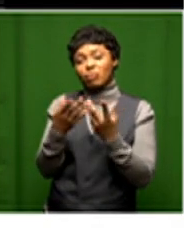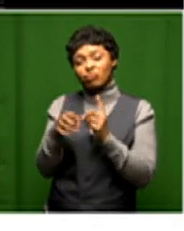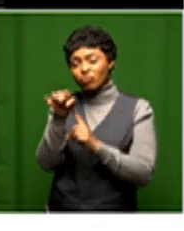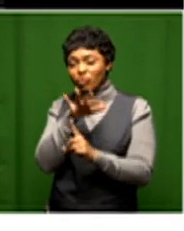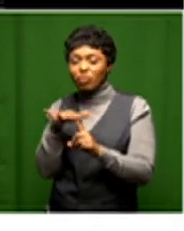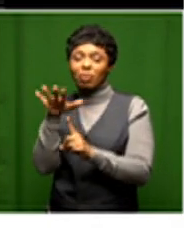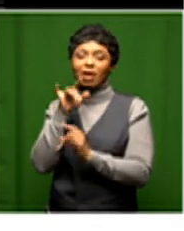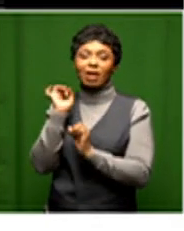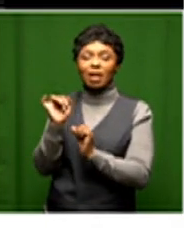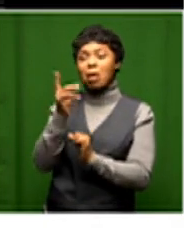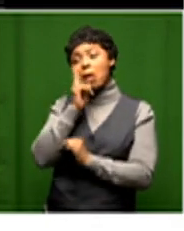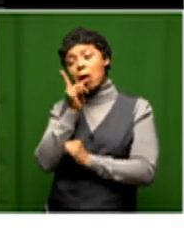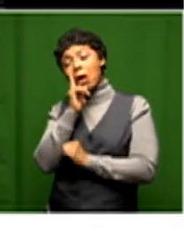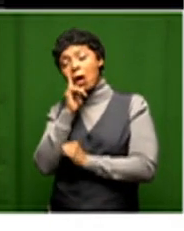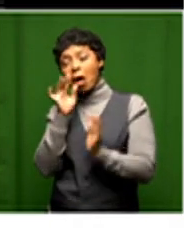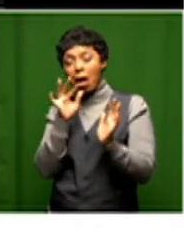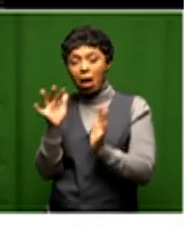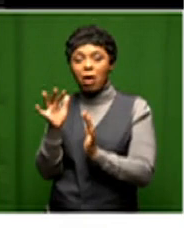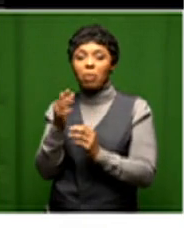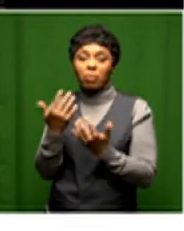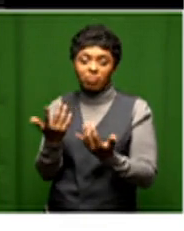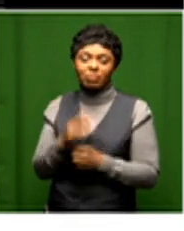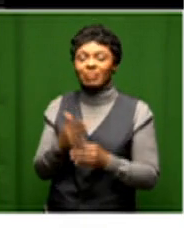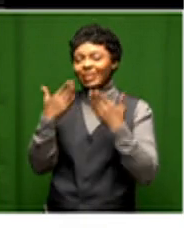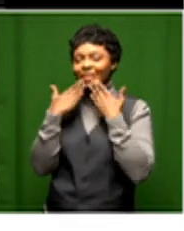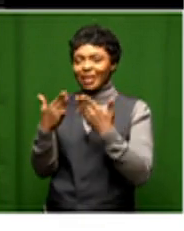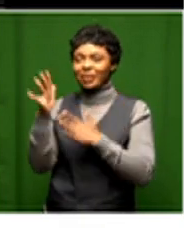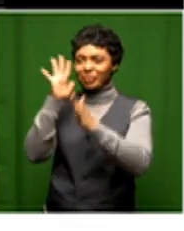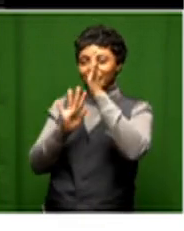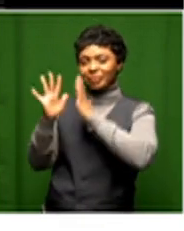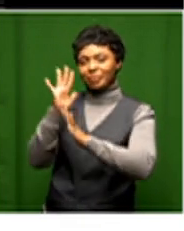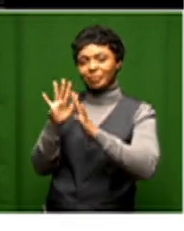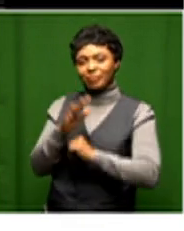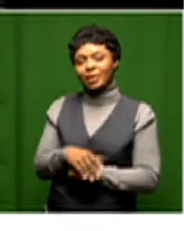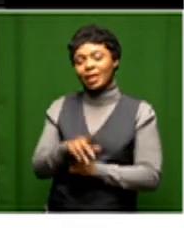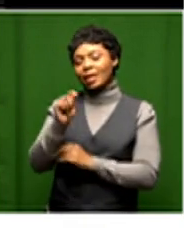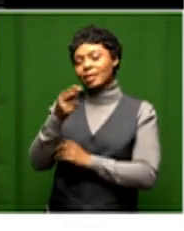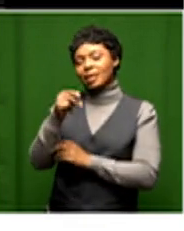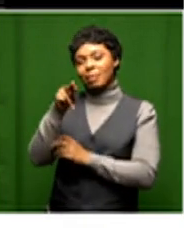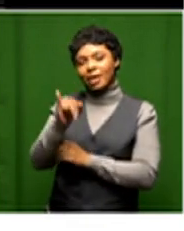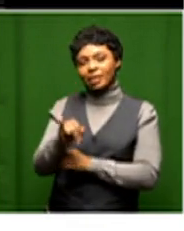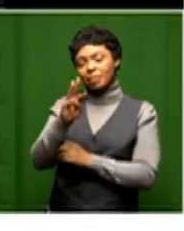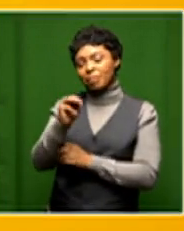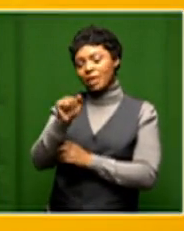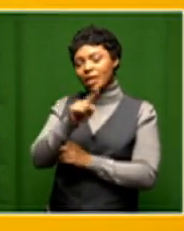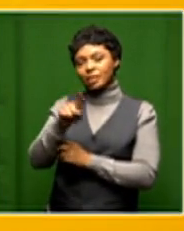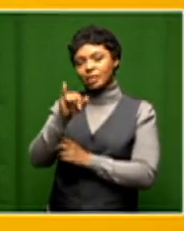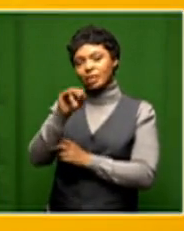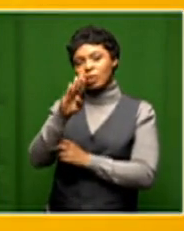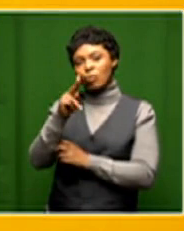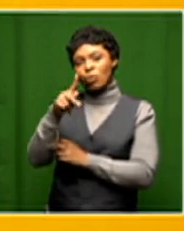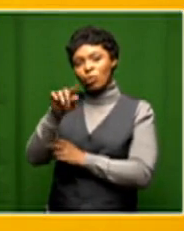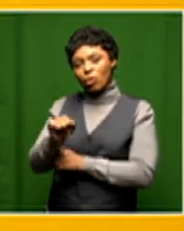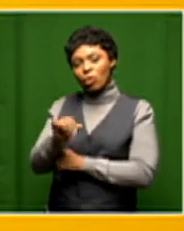you're speaking about realized. So thanks, Thabani. And it was lovely to chat to you. Thabani Mazibuko is the chairperson of the